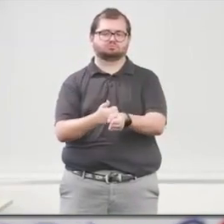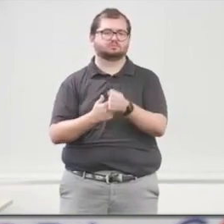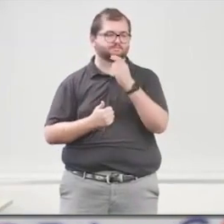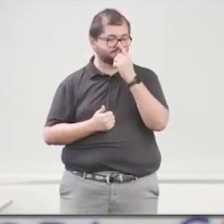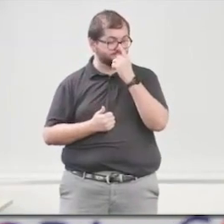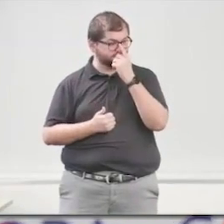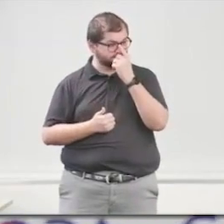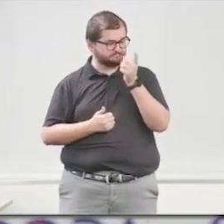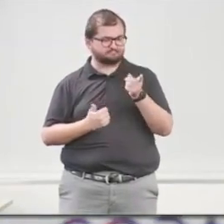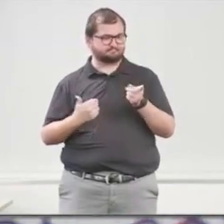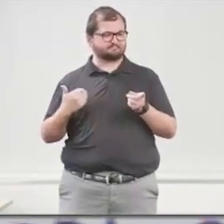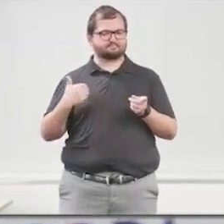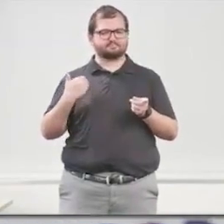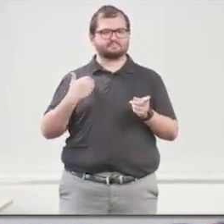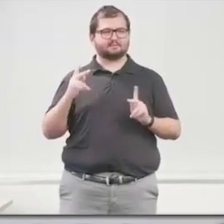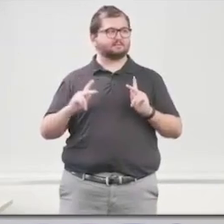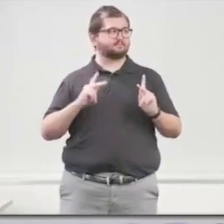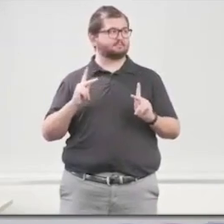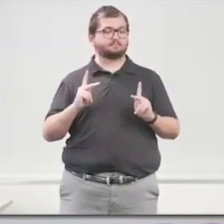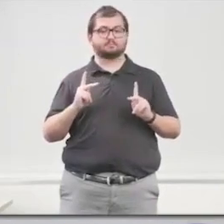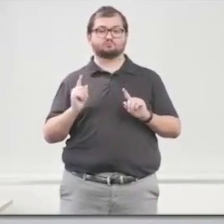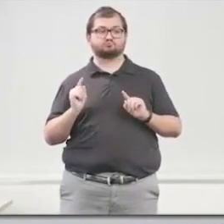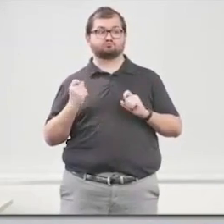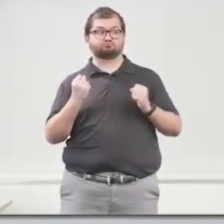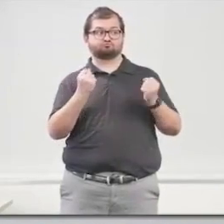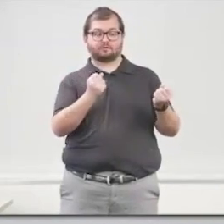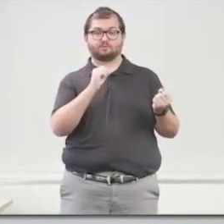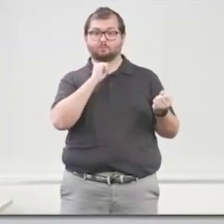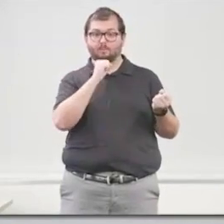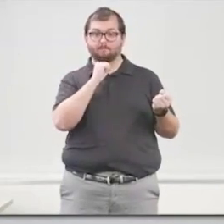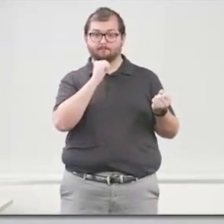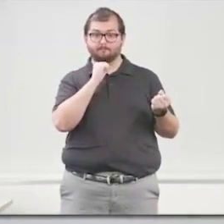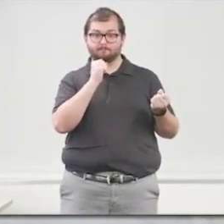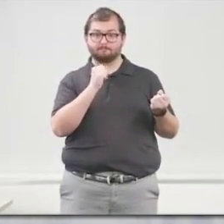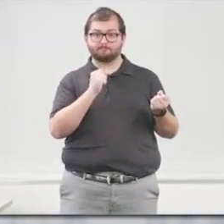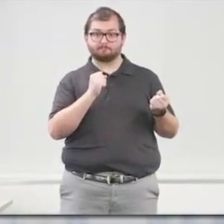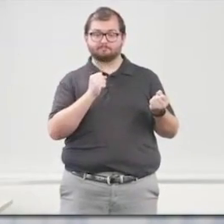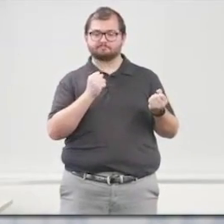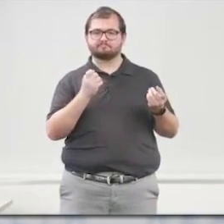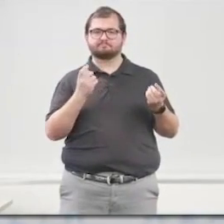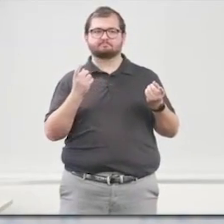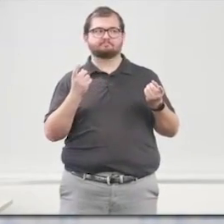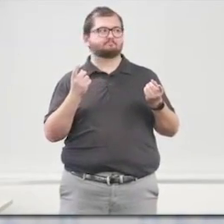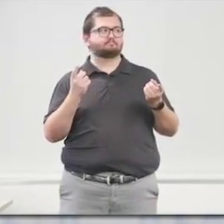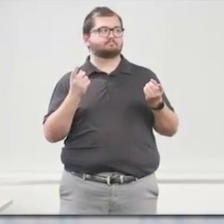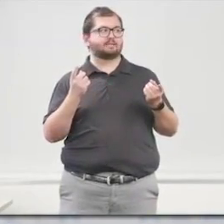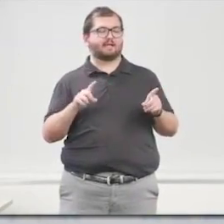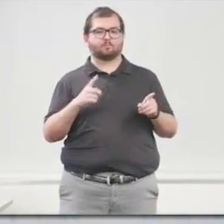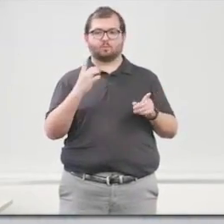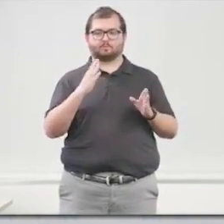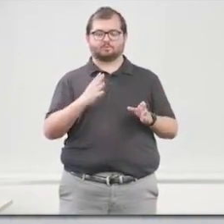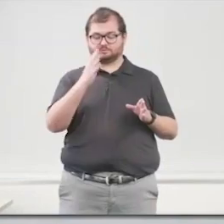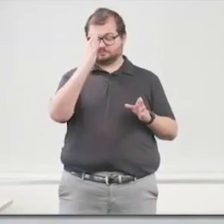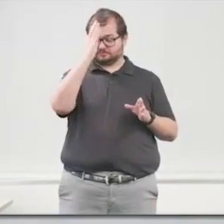some young individuals there going to prom. And there was someone that happened to almost lose their life. And I